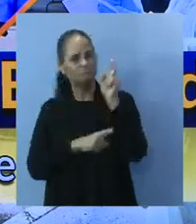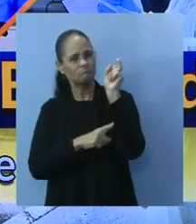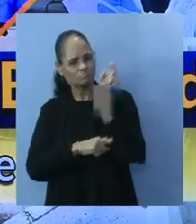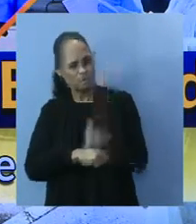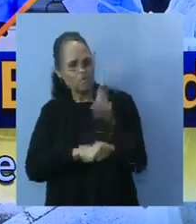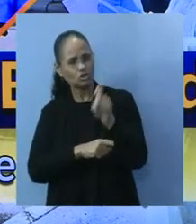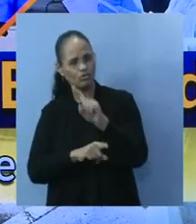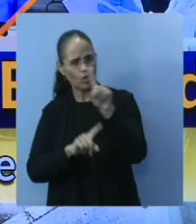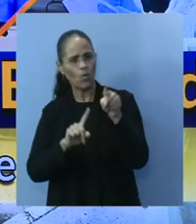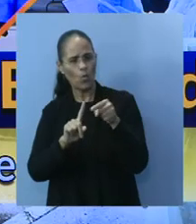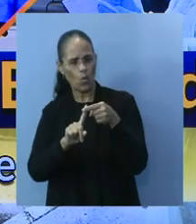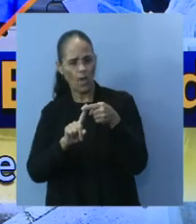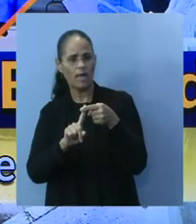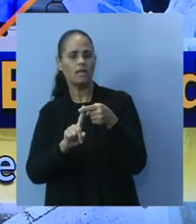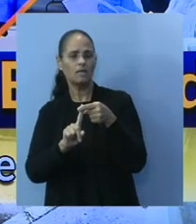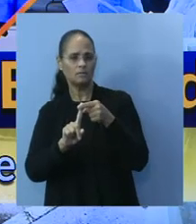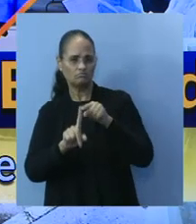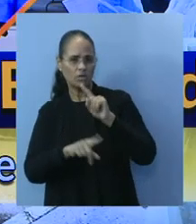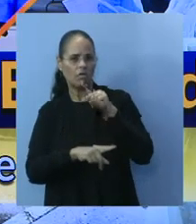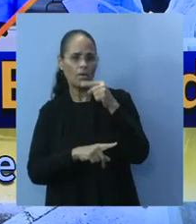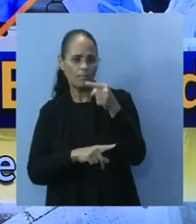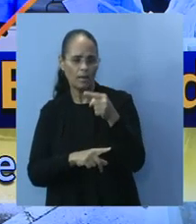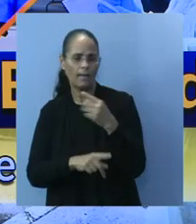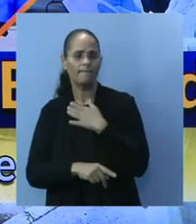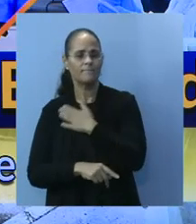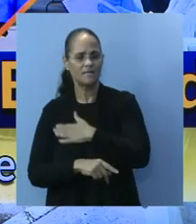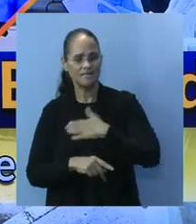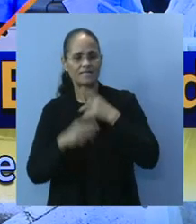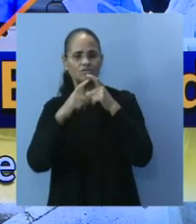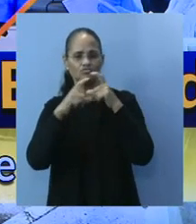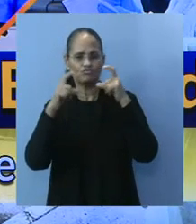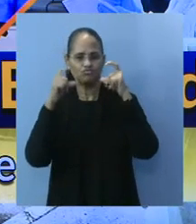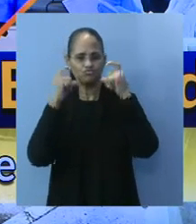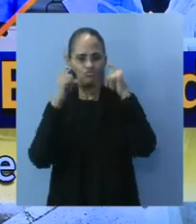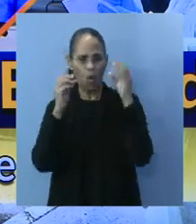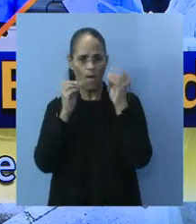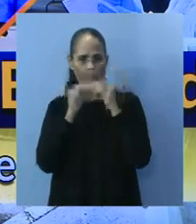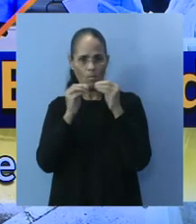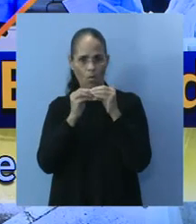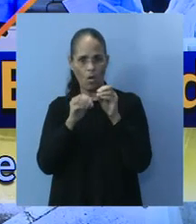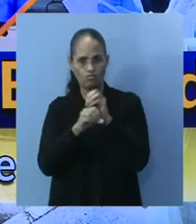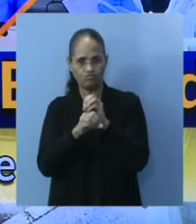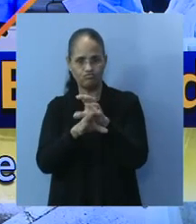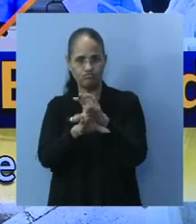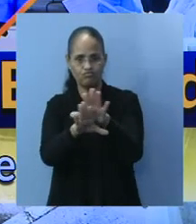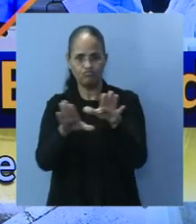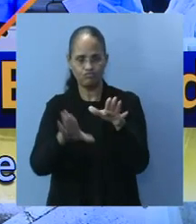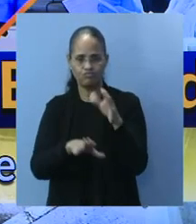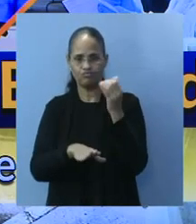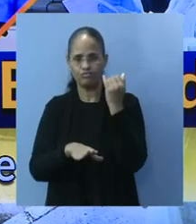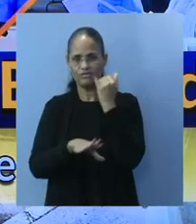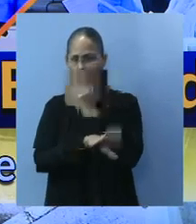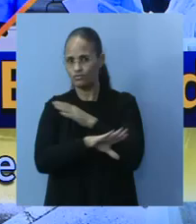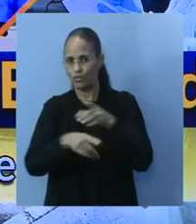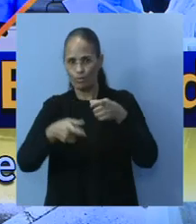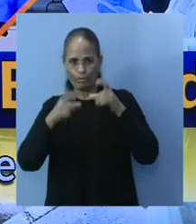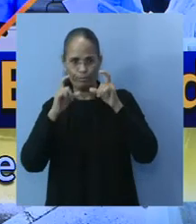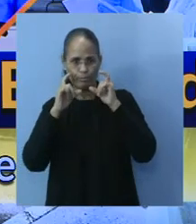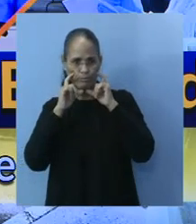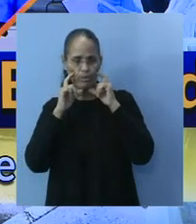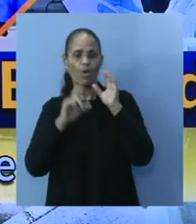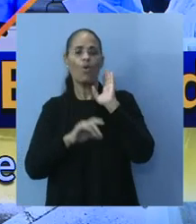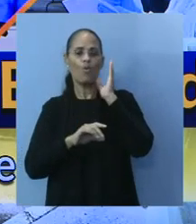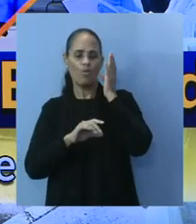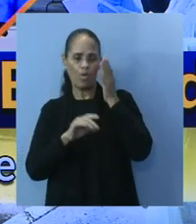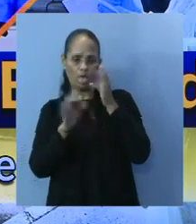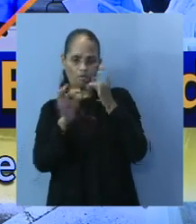public, so please wear your masks. A further outbreak due to complacency would delay vaccination efforts and could